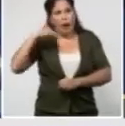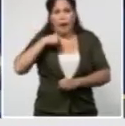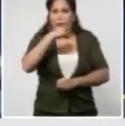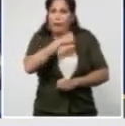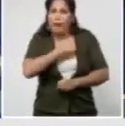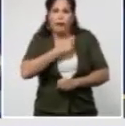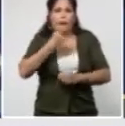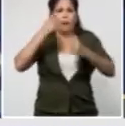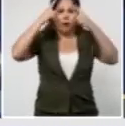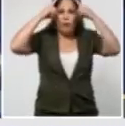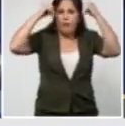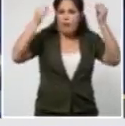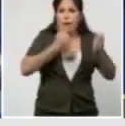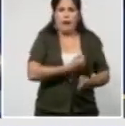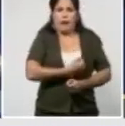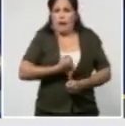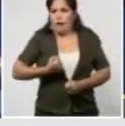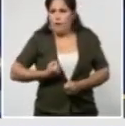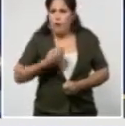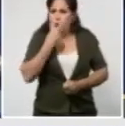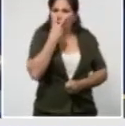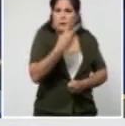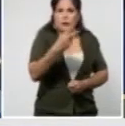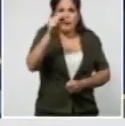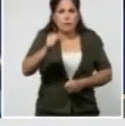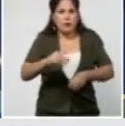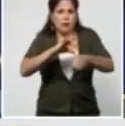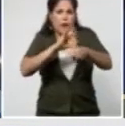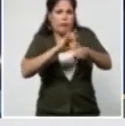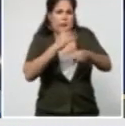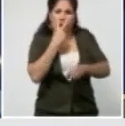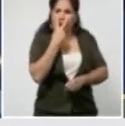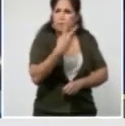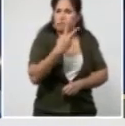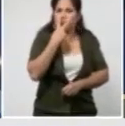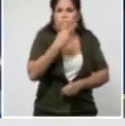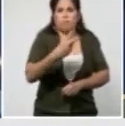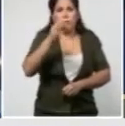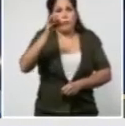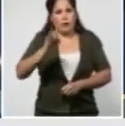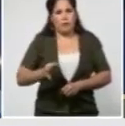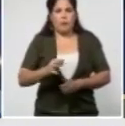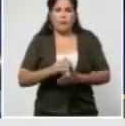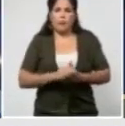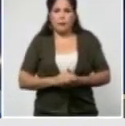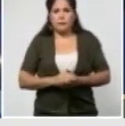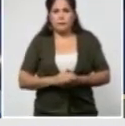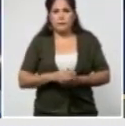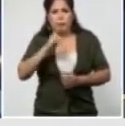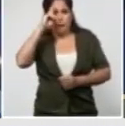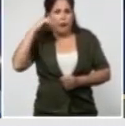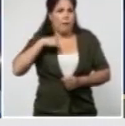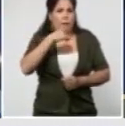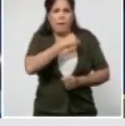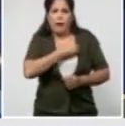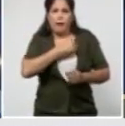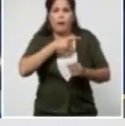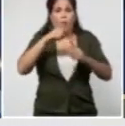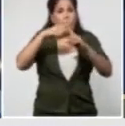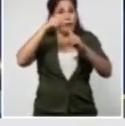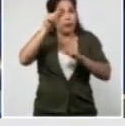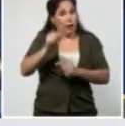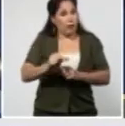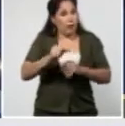is a demonstration of the effort made by our professionals and technicians